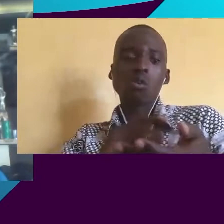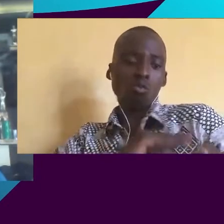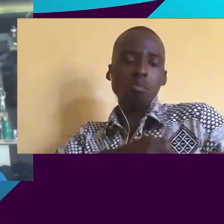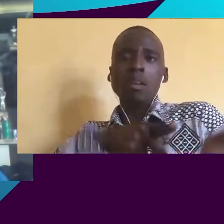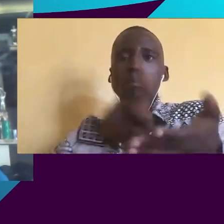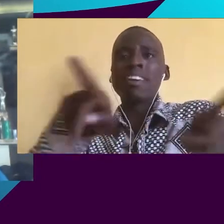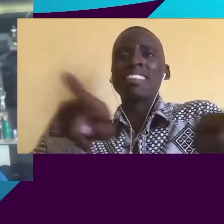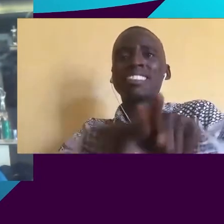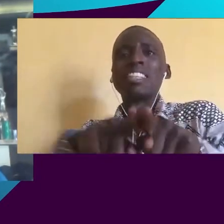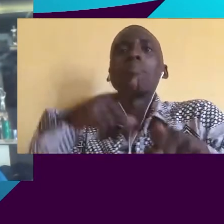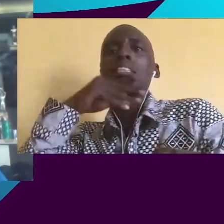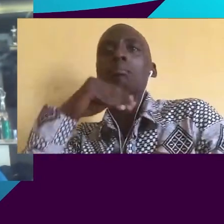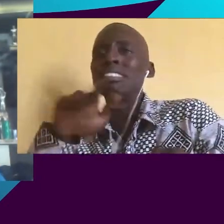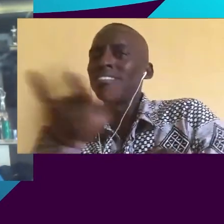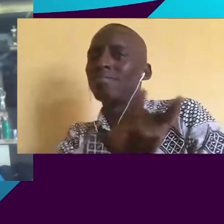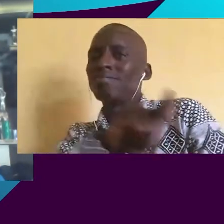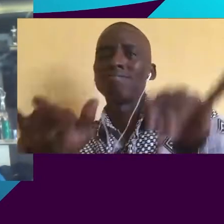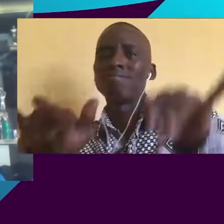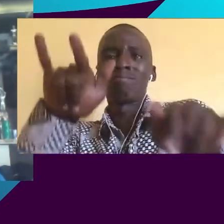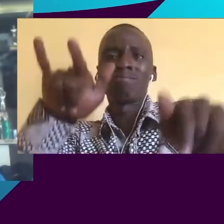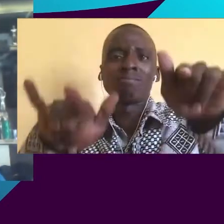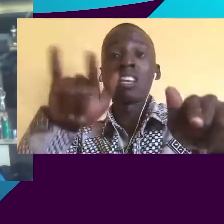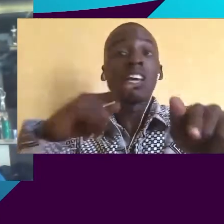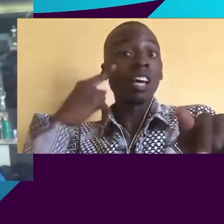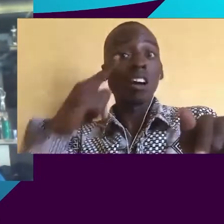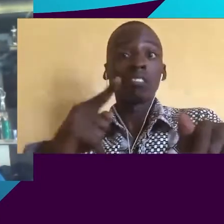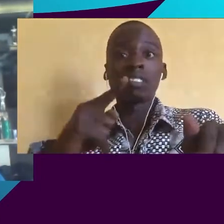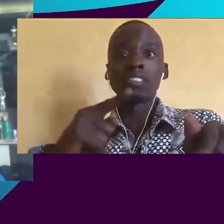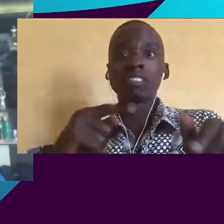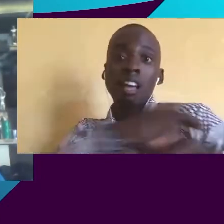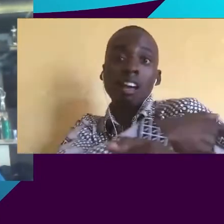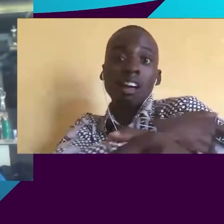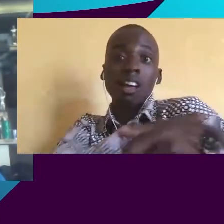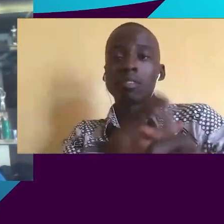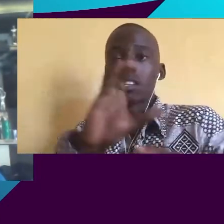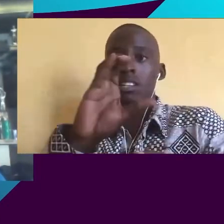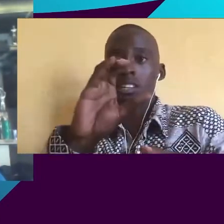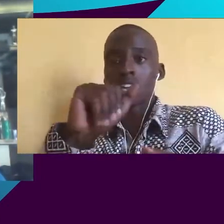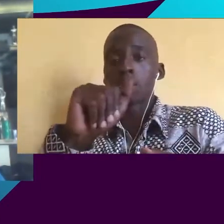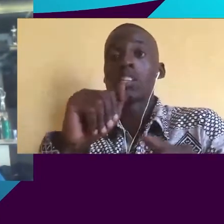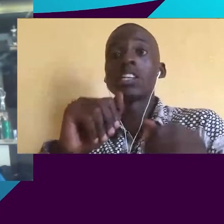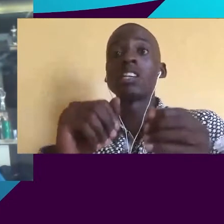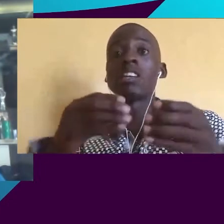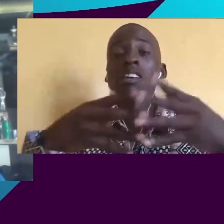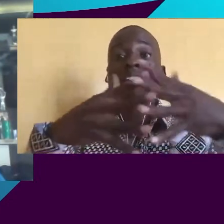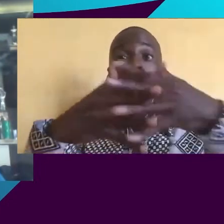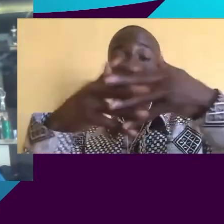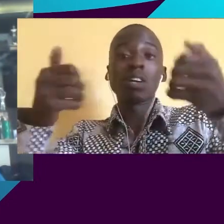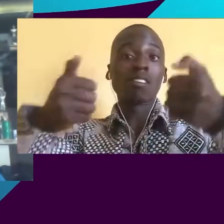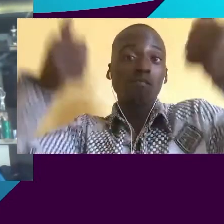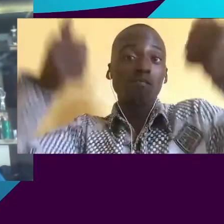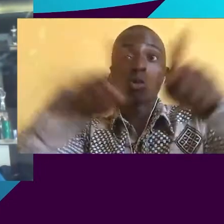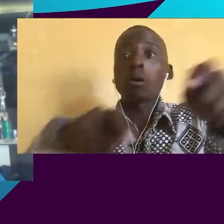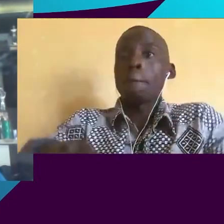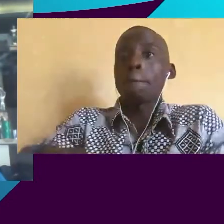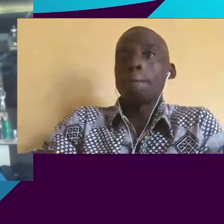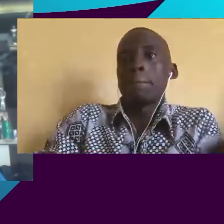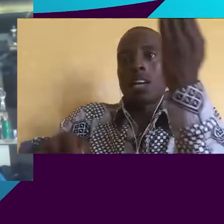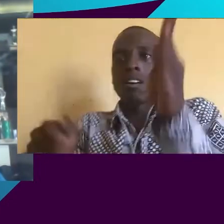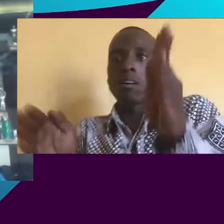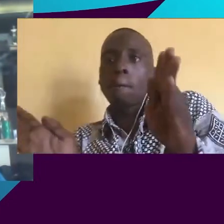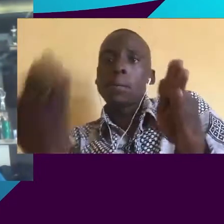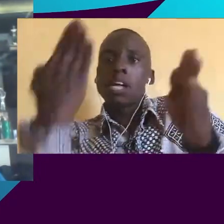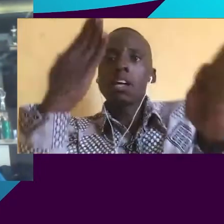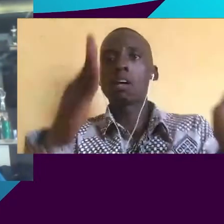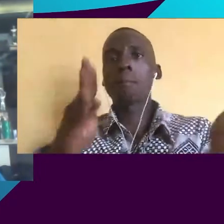Rapinoe, the captain of the US football team. I've seen, for example, tennis, which is one of the better sports, I think. Women at